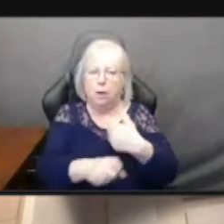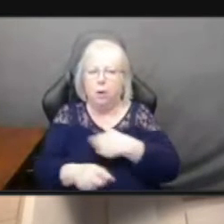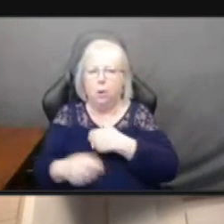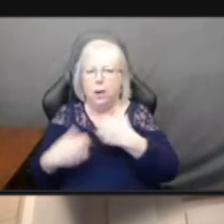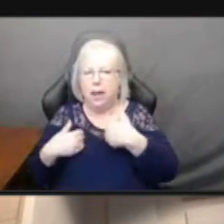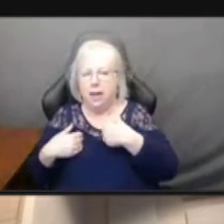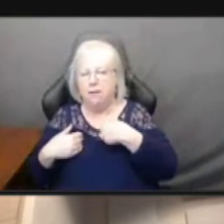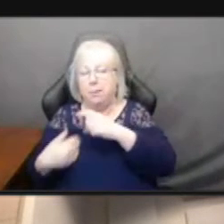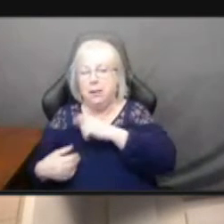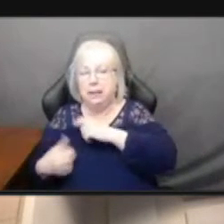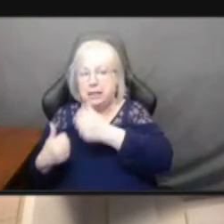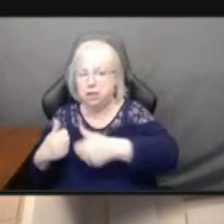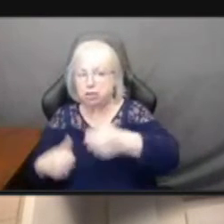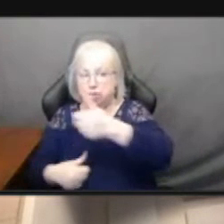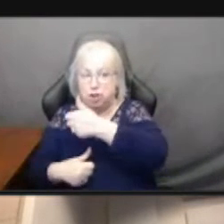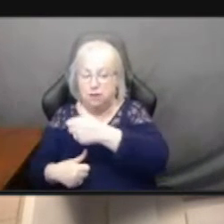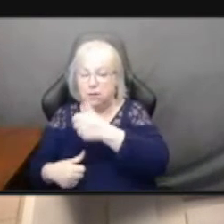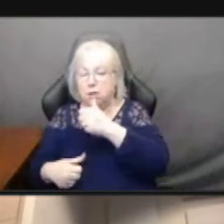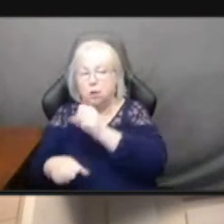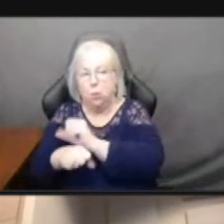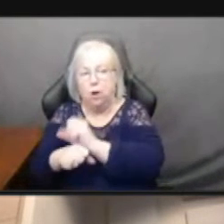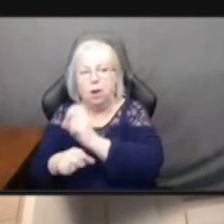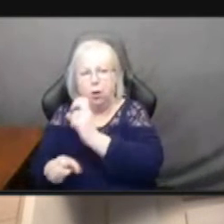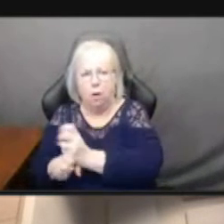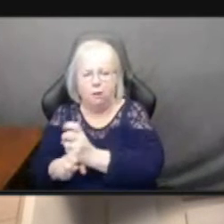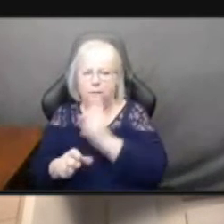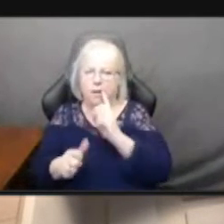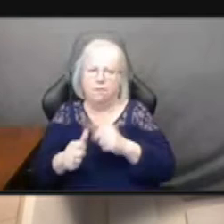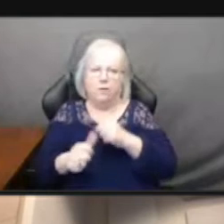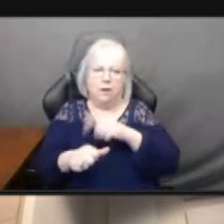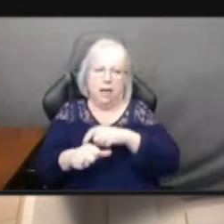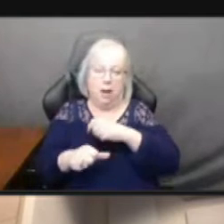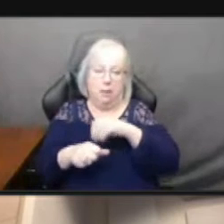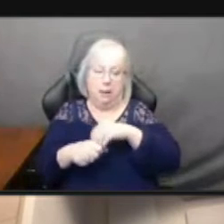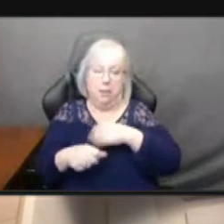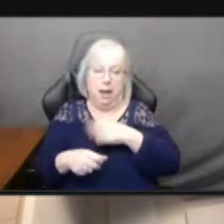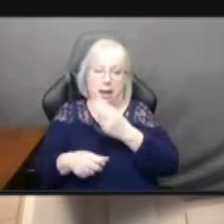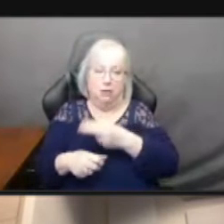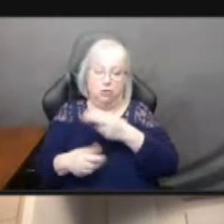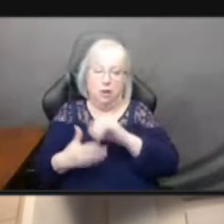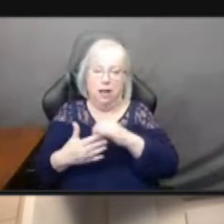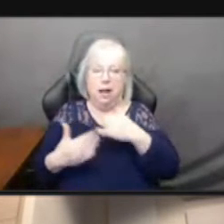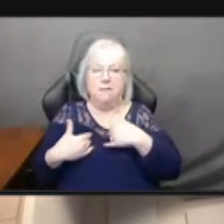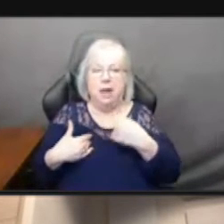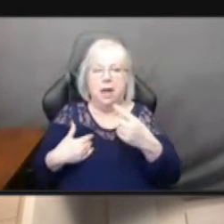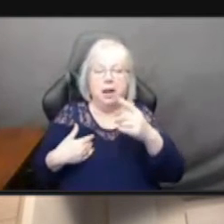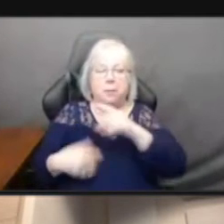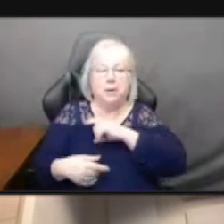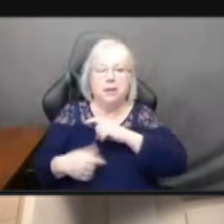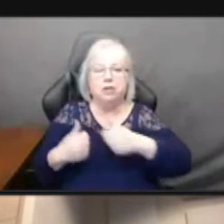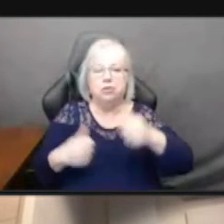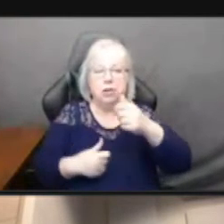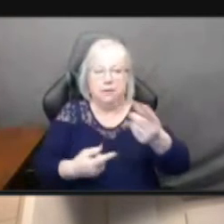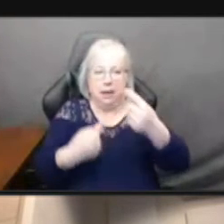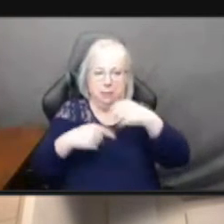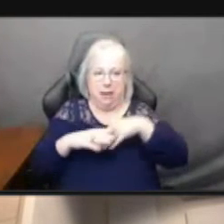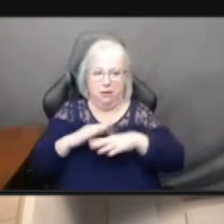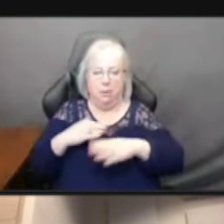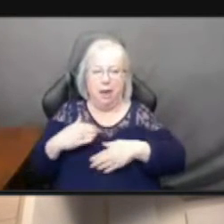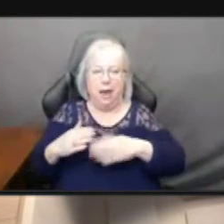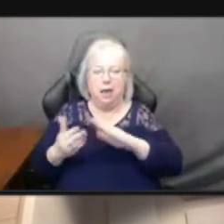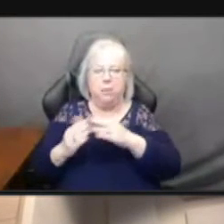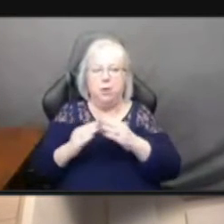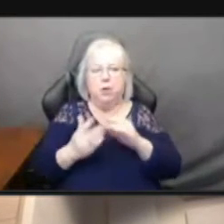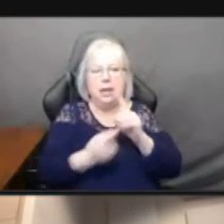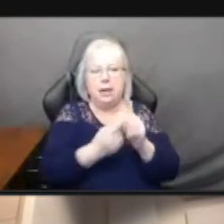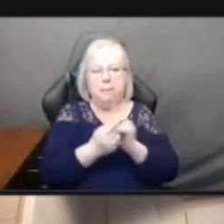working hard, one that first time in my history that I've ever had one come into my community and meet with folks. And even this